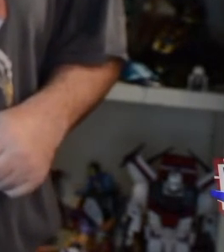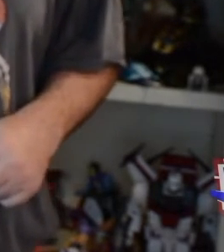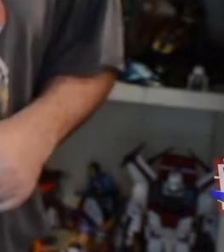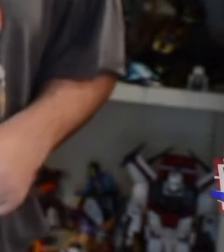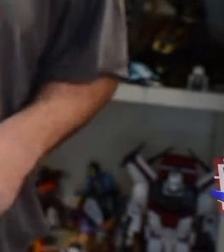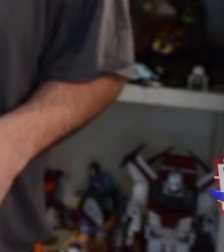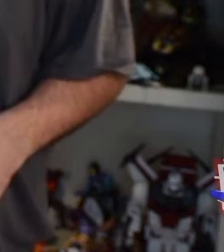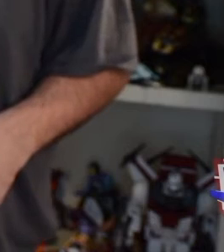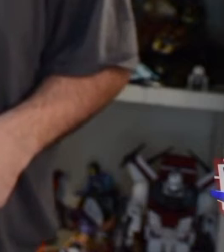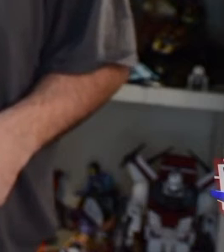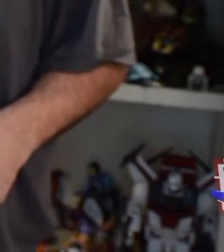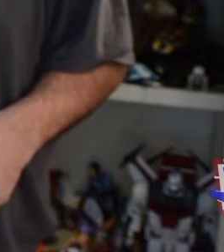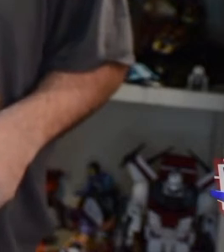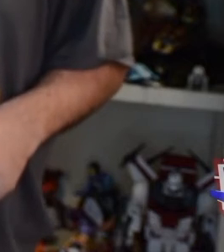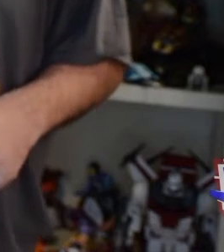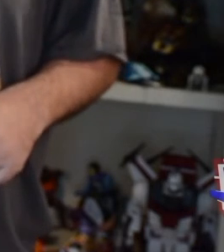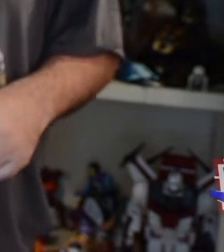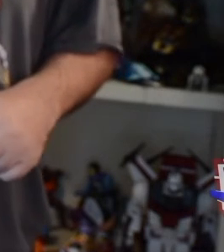Repugnus,